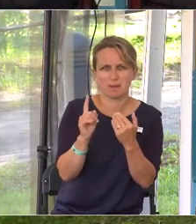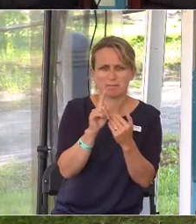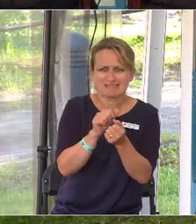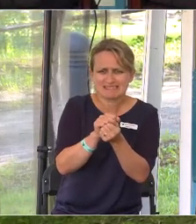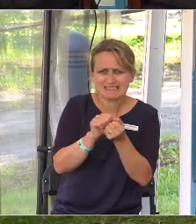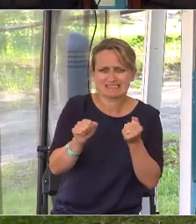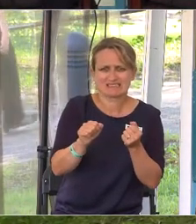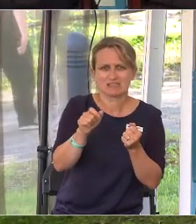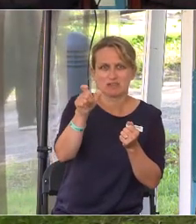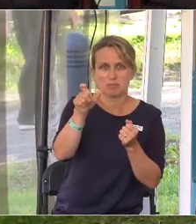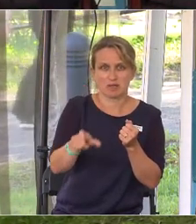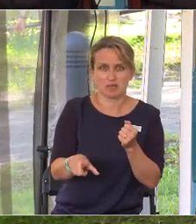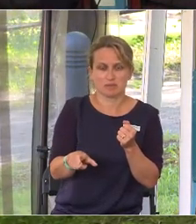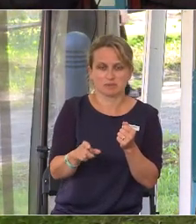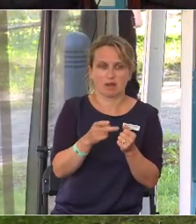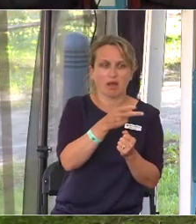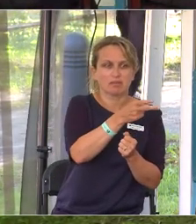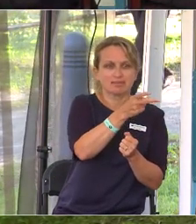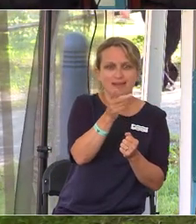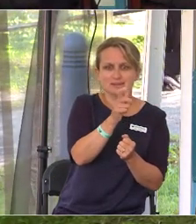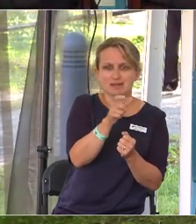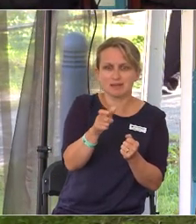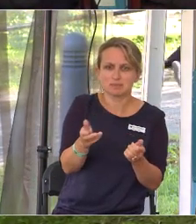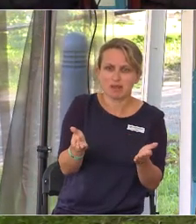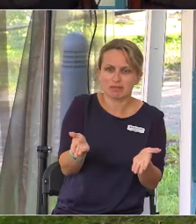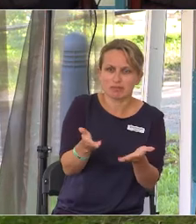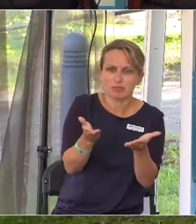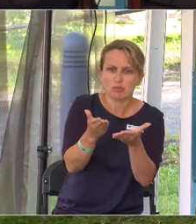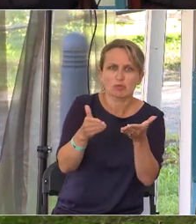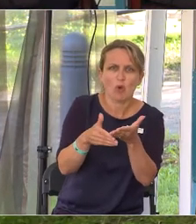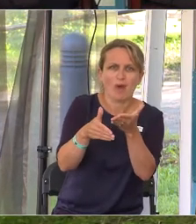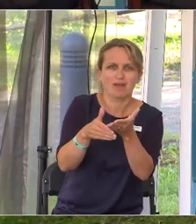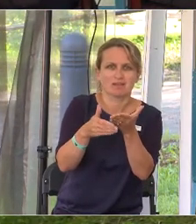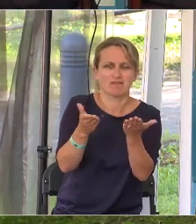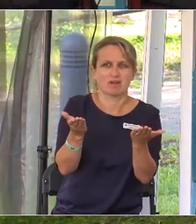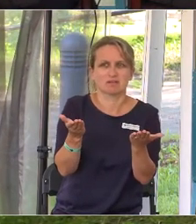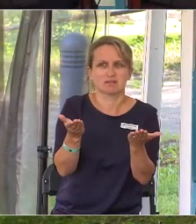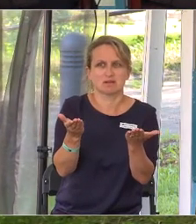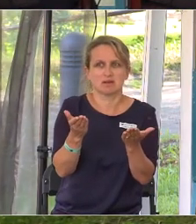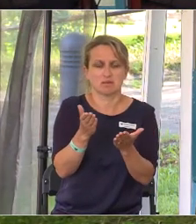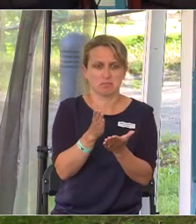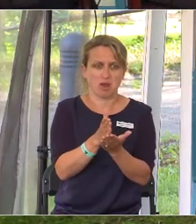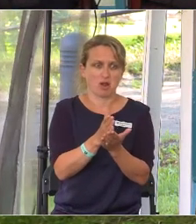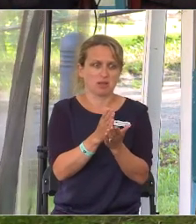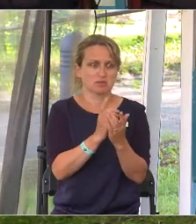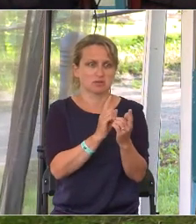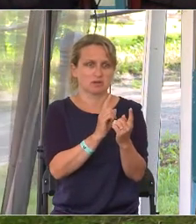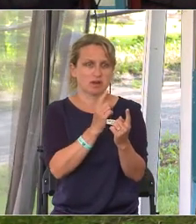I've known some people that are really toxic about this type of things. And then I also know other people who